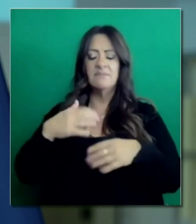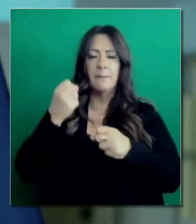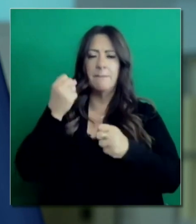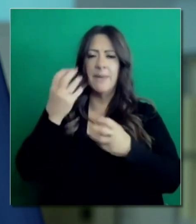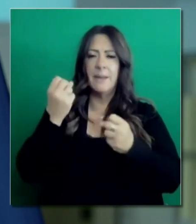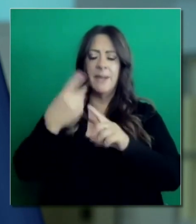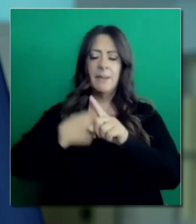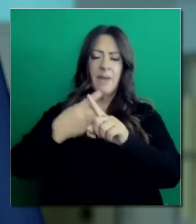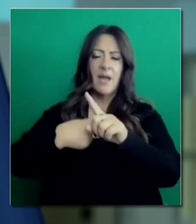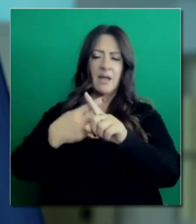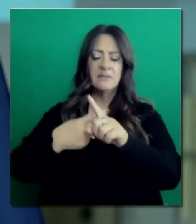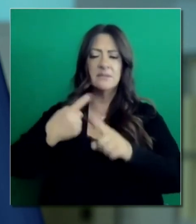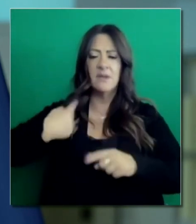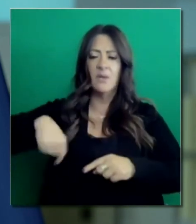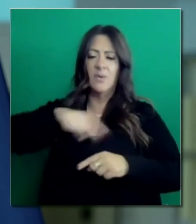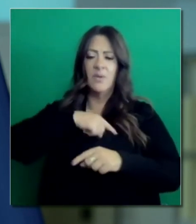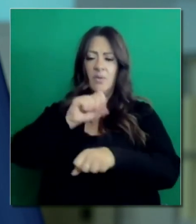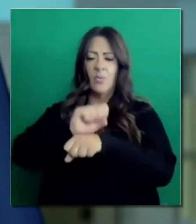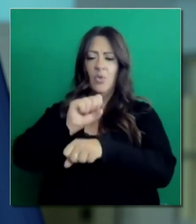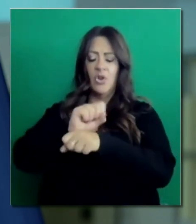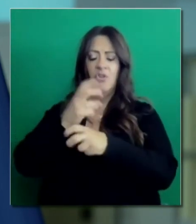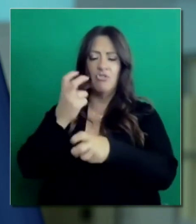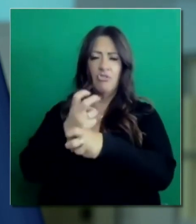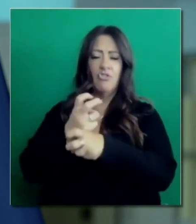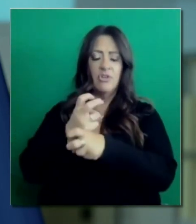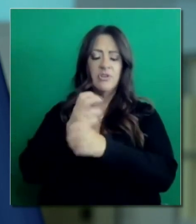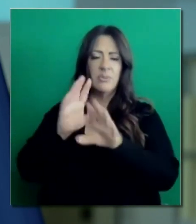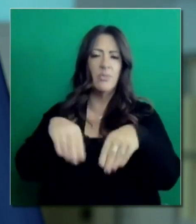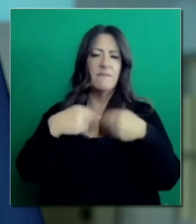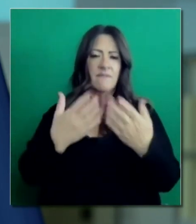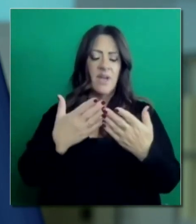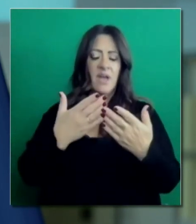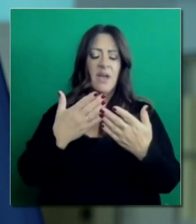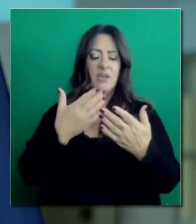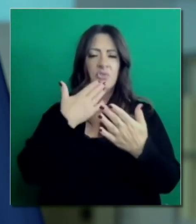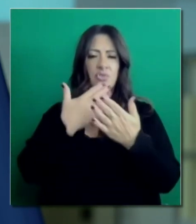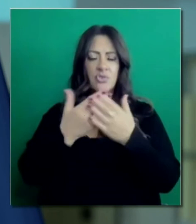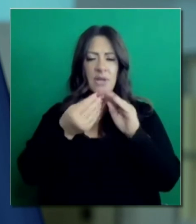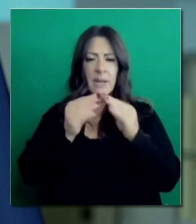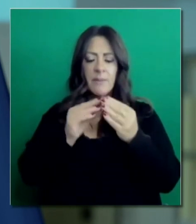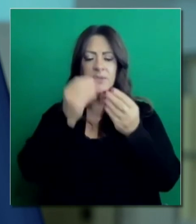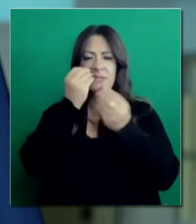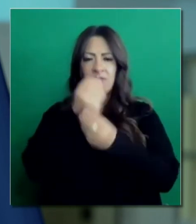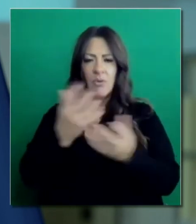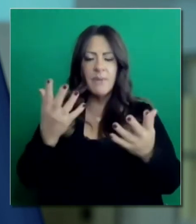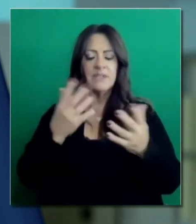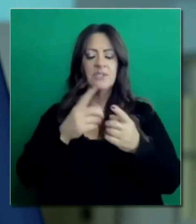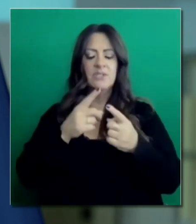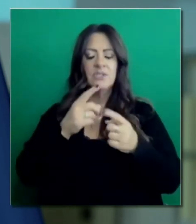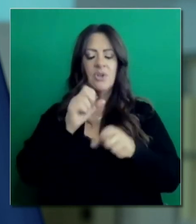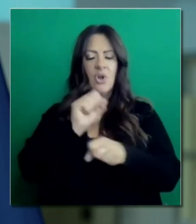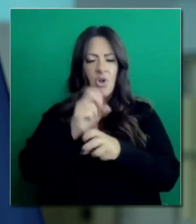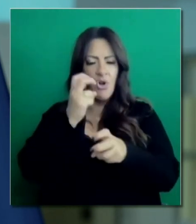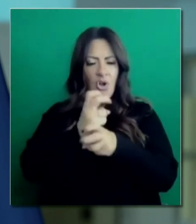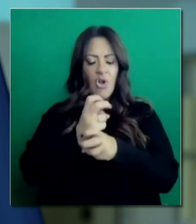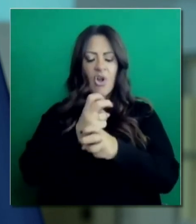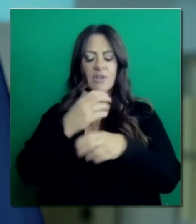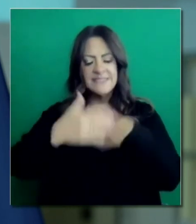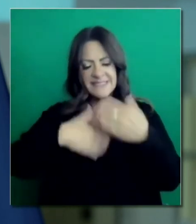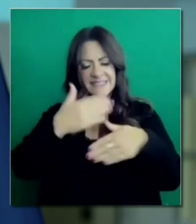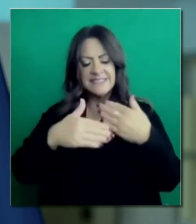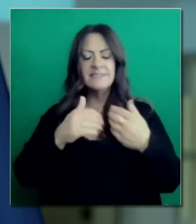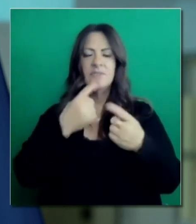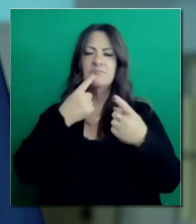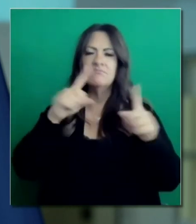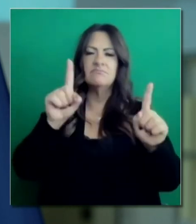in particular last few weeks as we've worked hard to get to this point, and look forward to hearing from